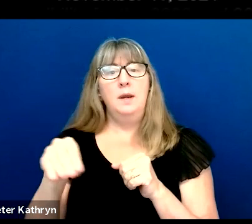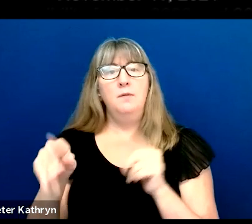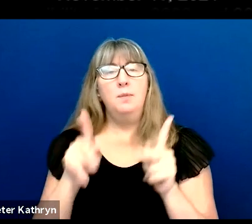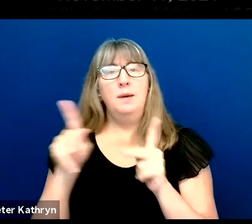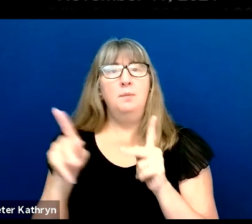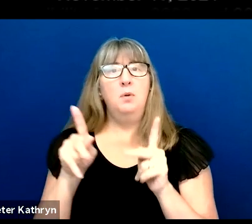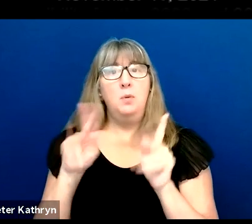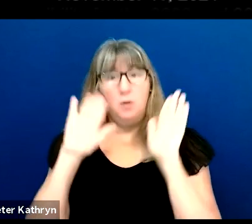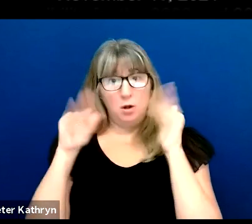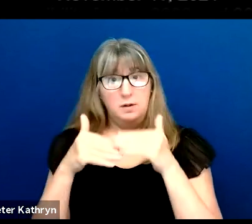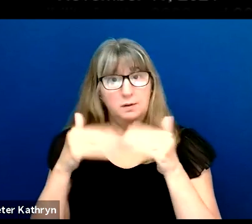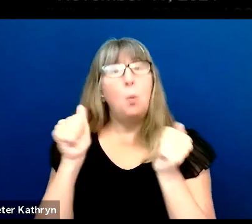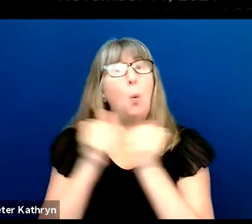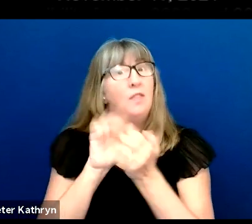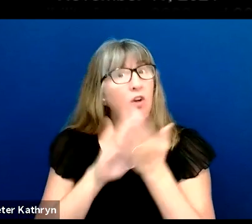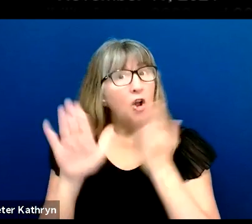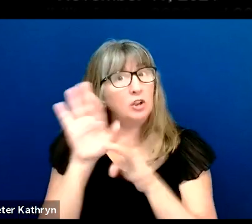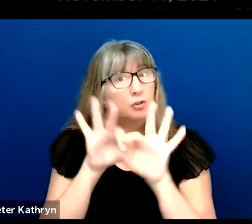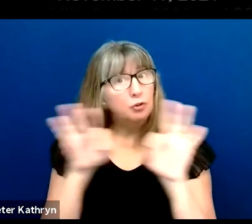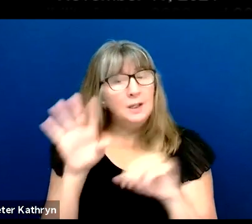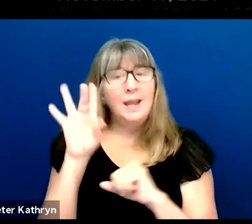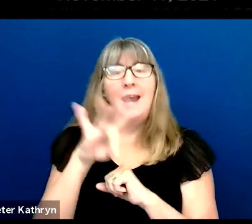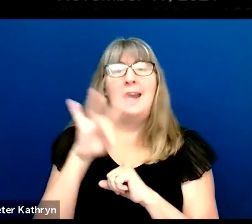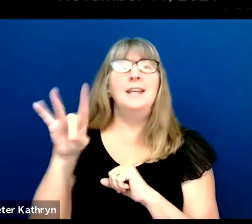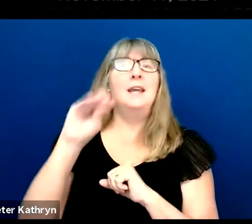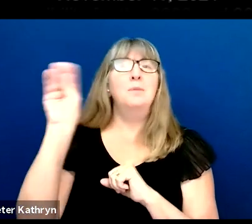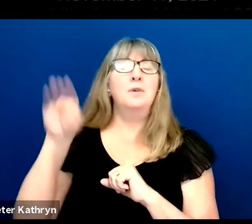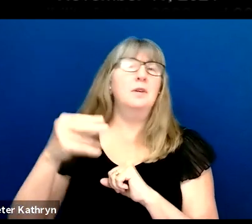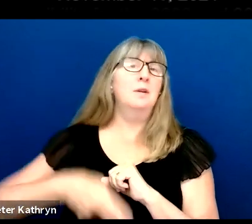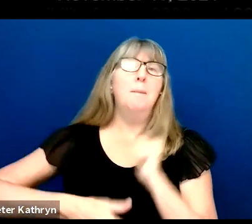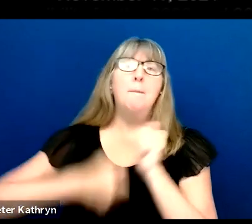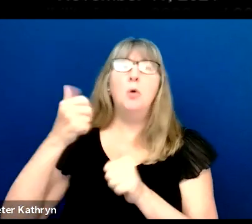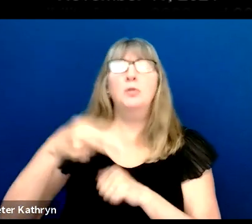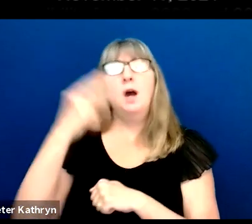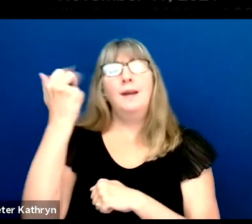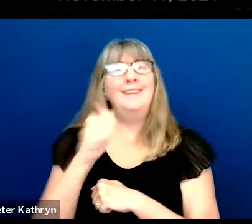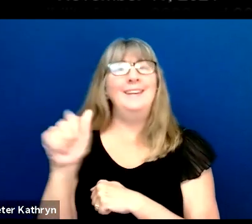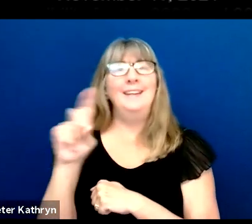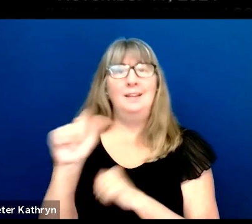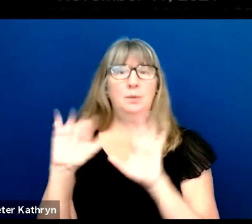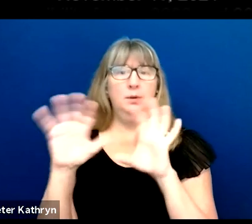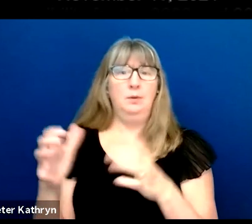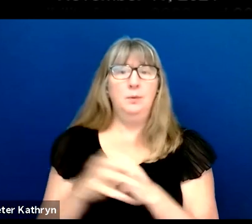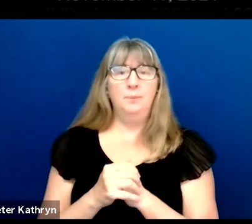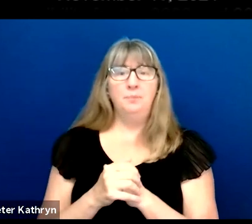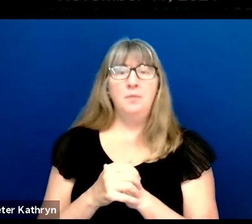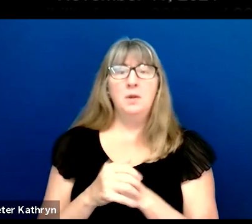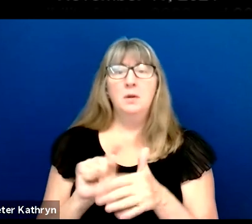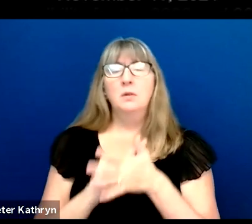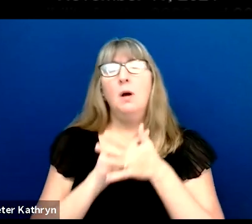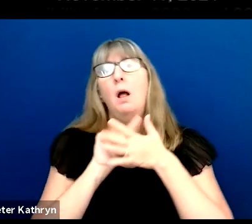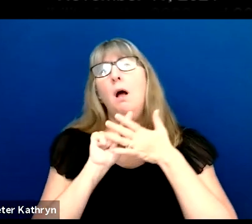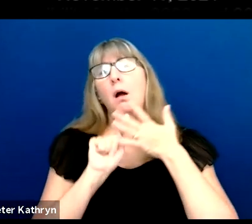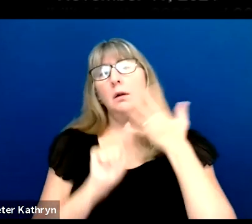degrees is 88%, the highest of any disability group. So these compounding factors create